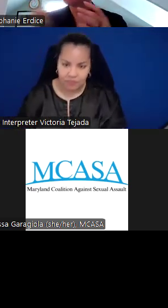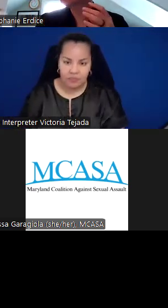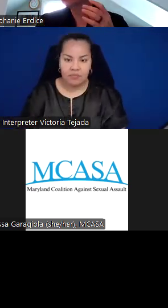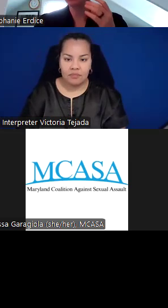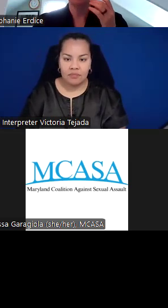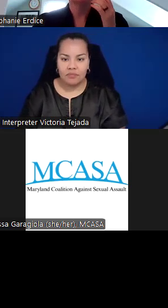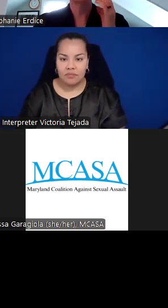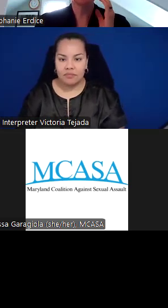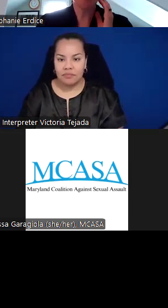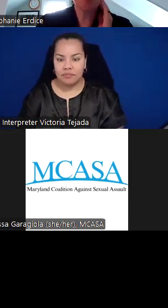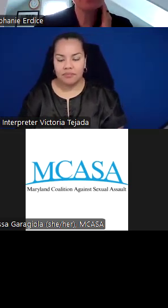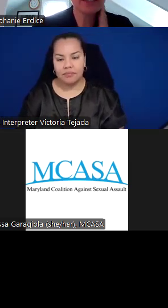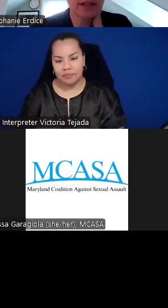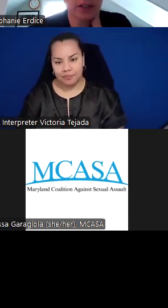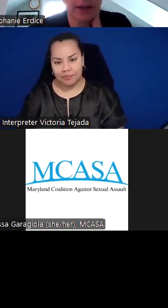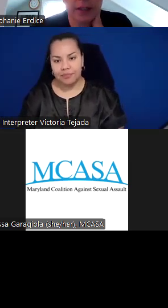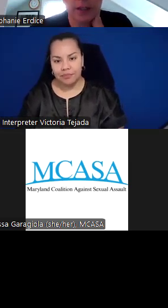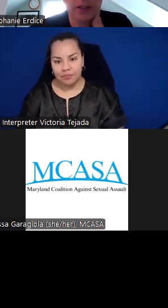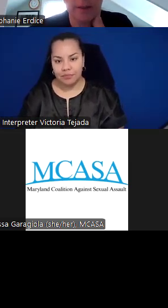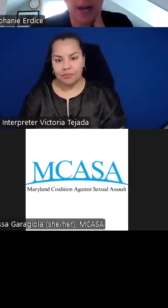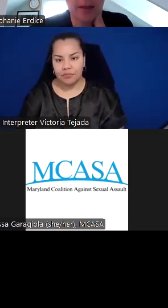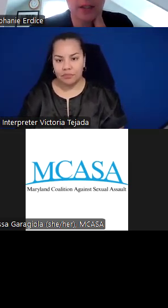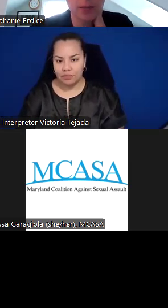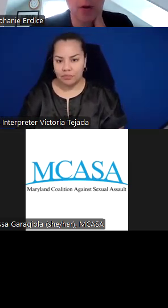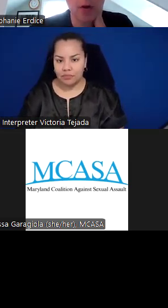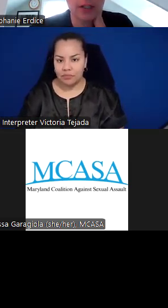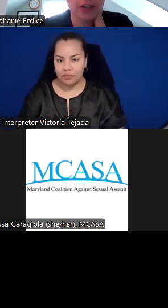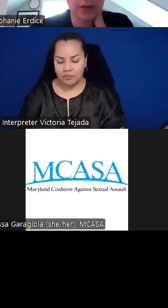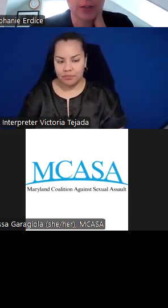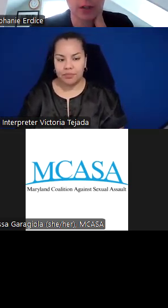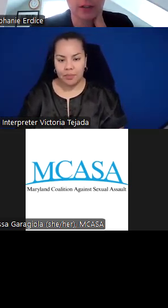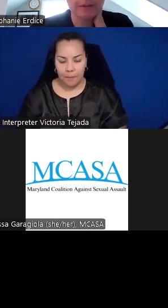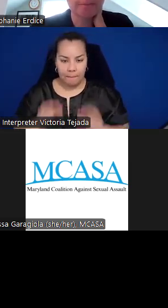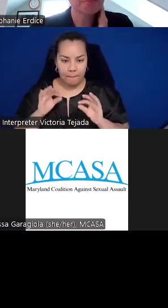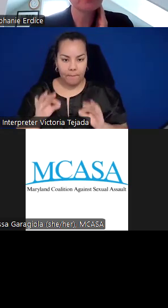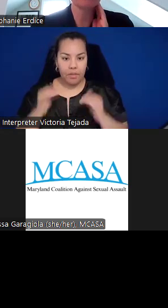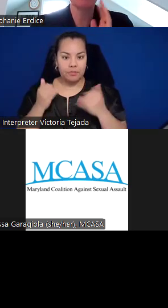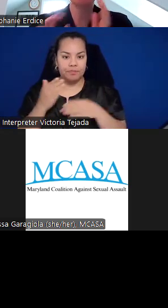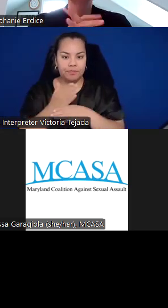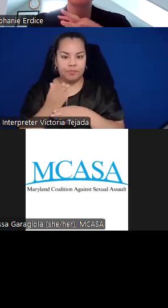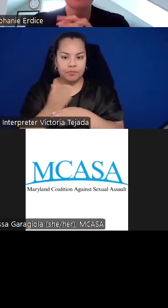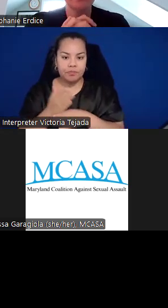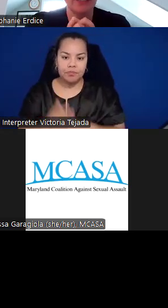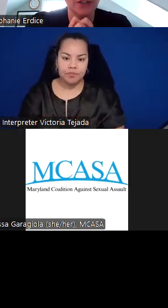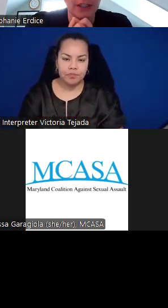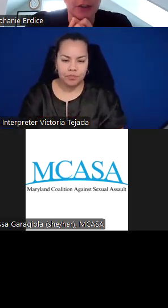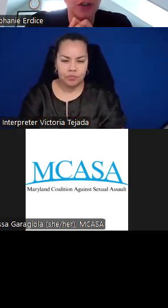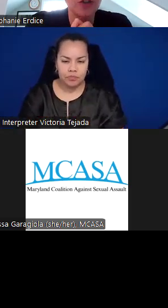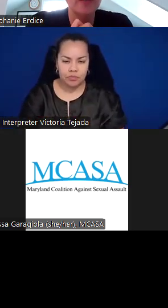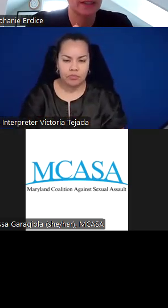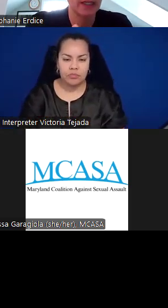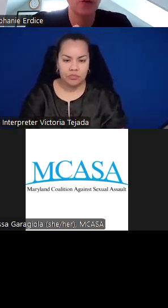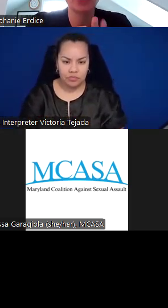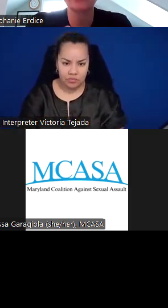Great. So all of these things are answered. So I'm going to end this poll and share the results. The most popular answer